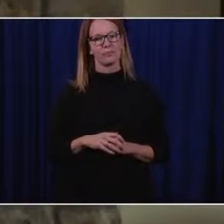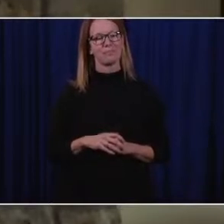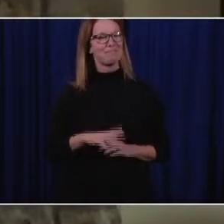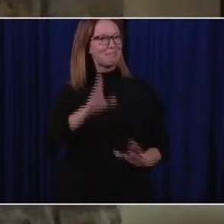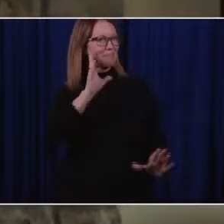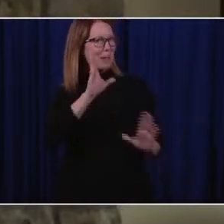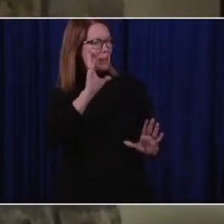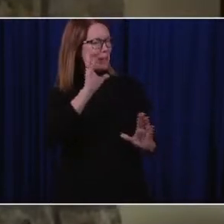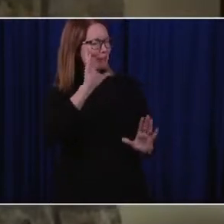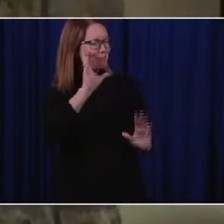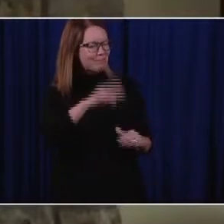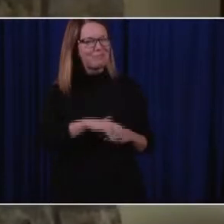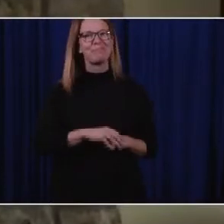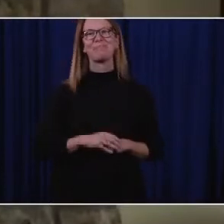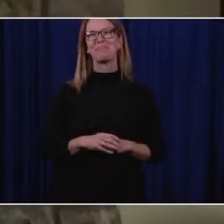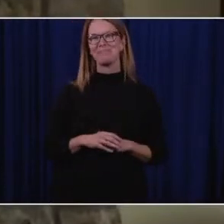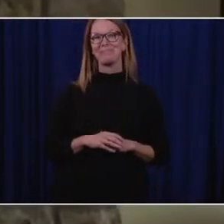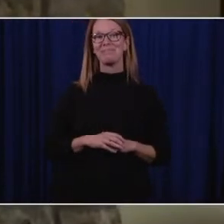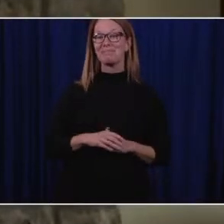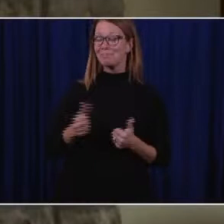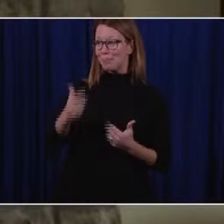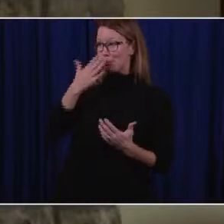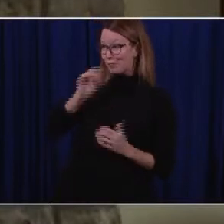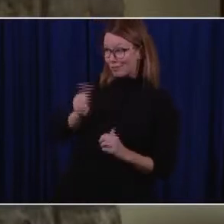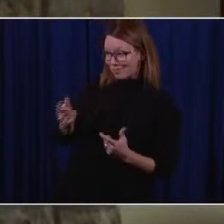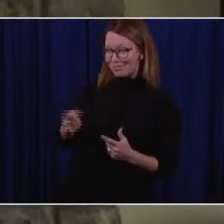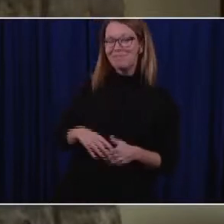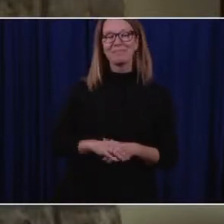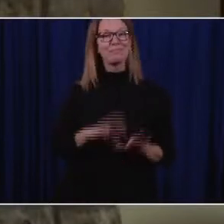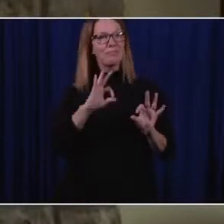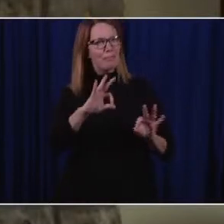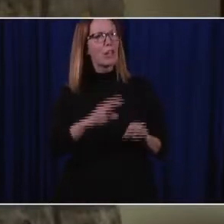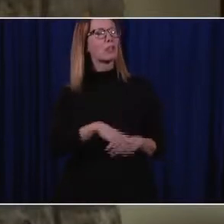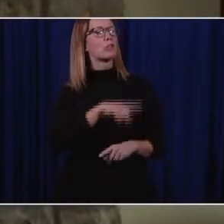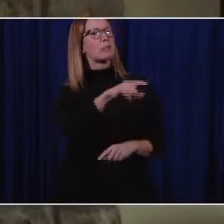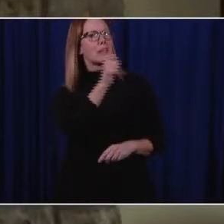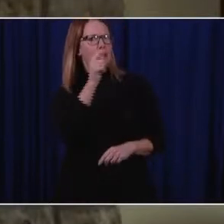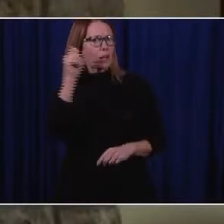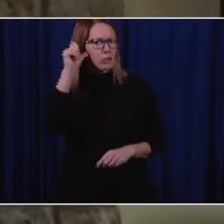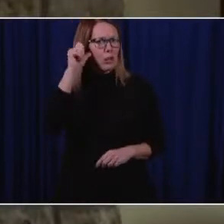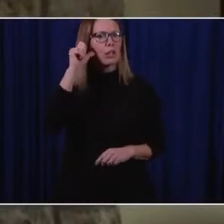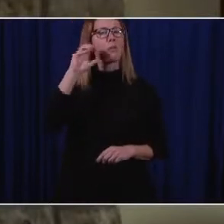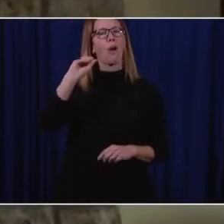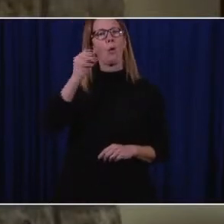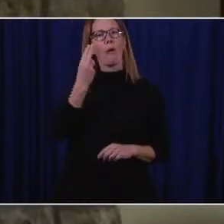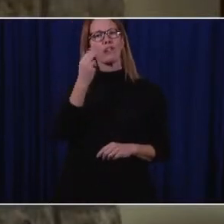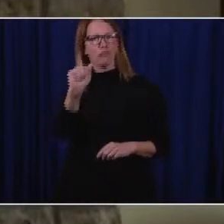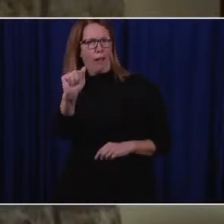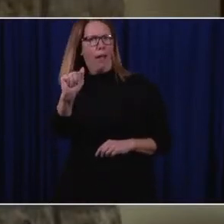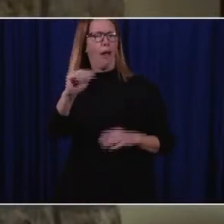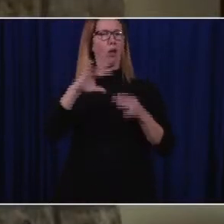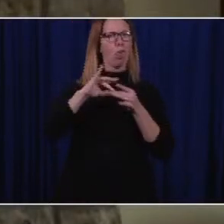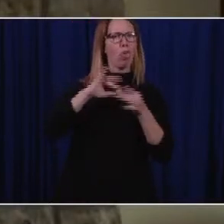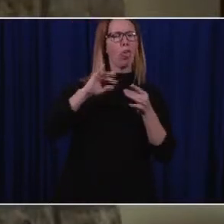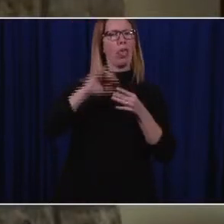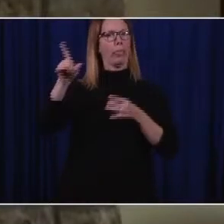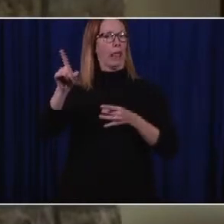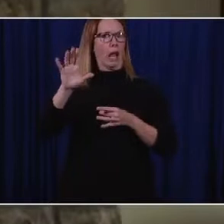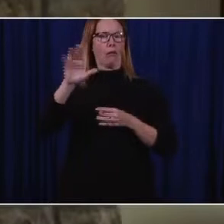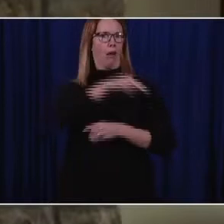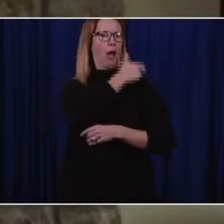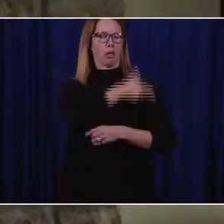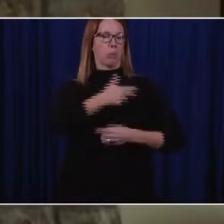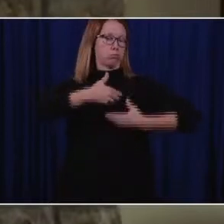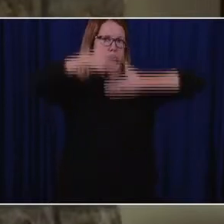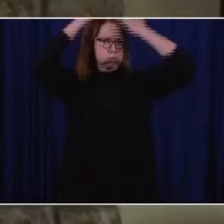Hello, Governor DeWine. How are you? Well, thank you. All right. So yesterday you had the OHA discussing how stressed our hospital systems are